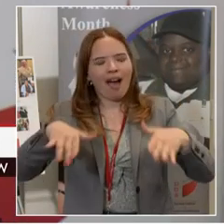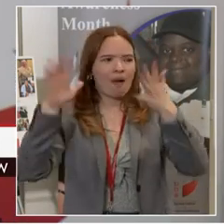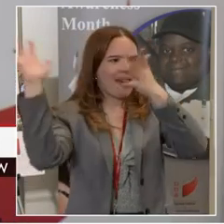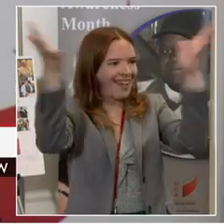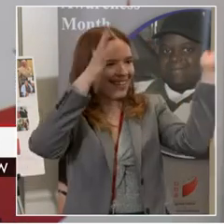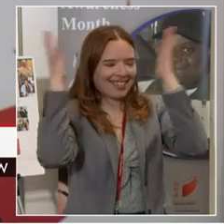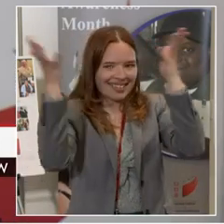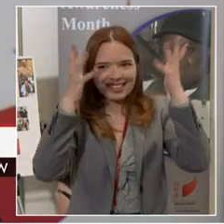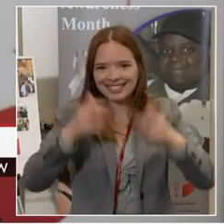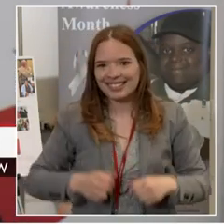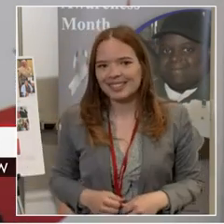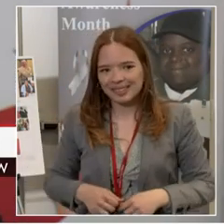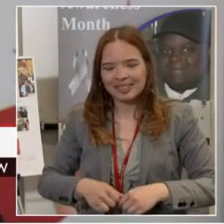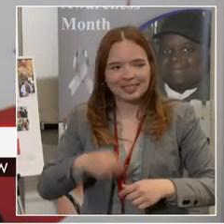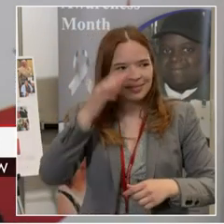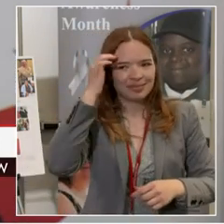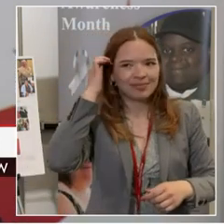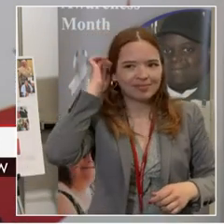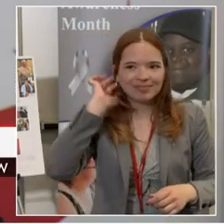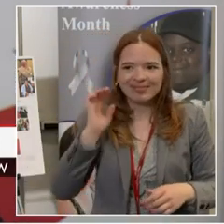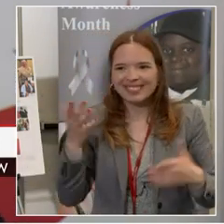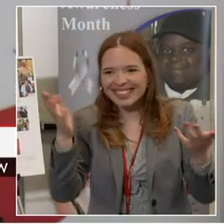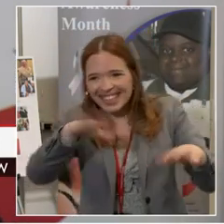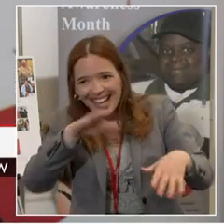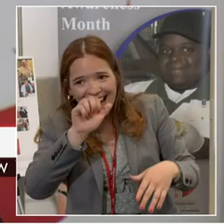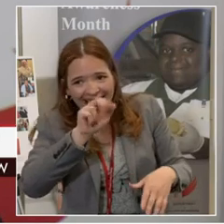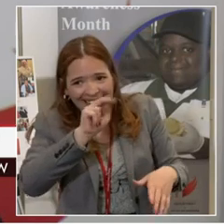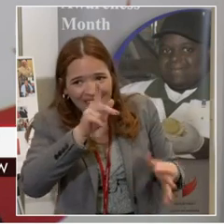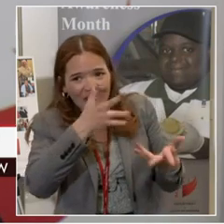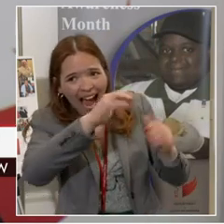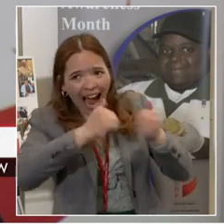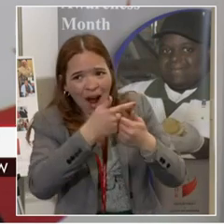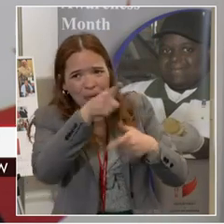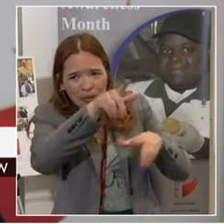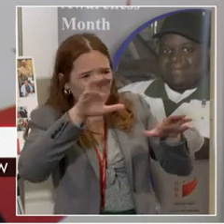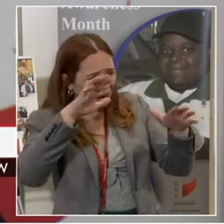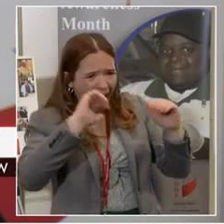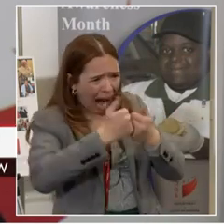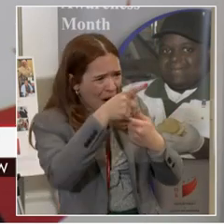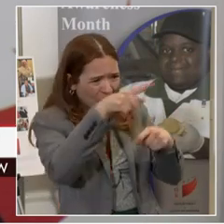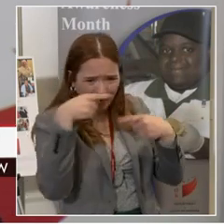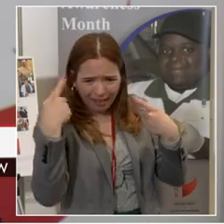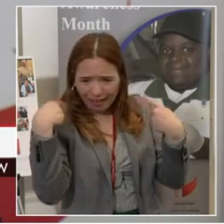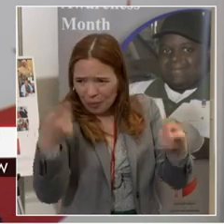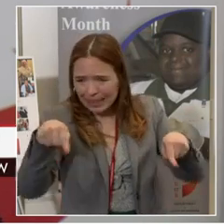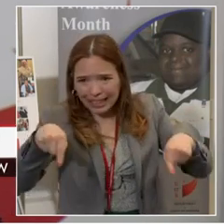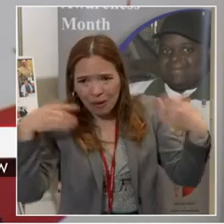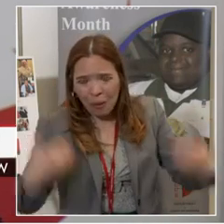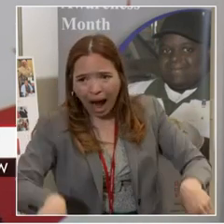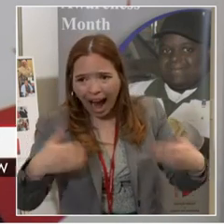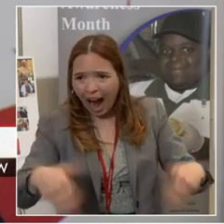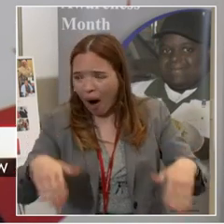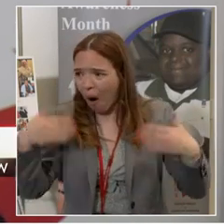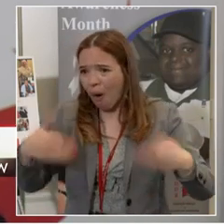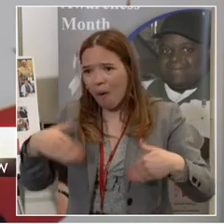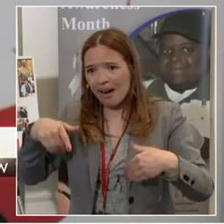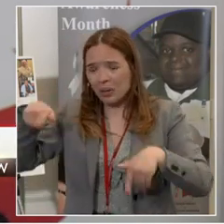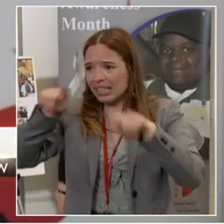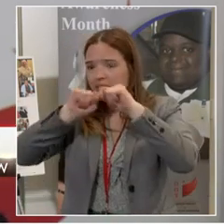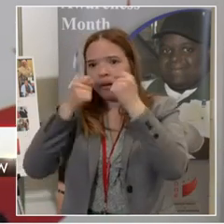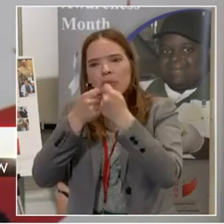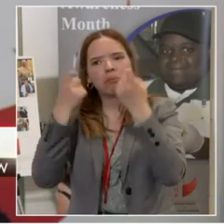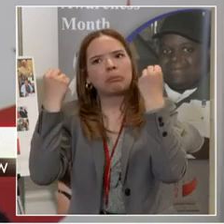I said, Andy, how are we doing this? And so many of our team and all of the